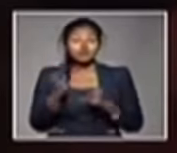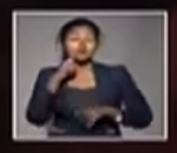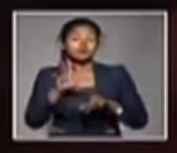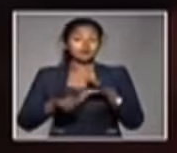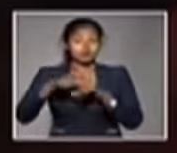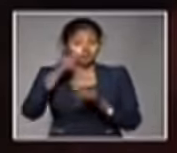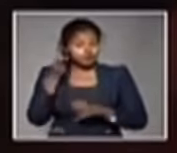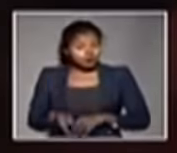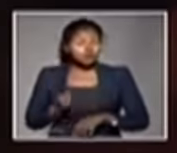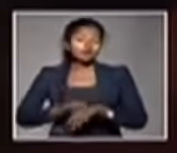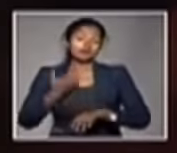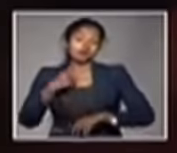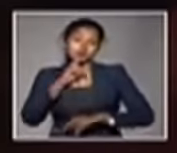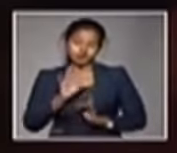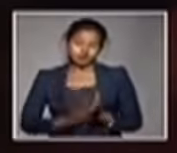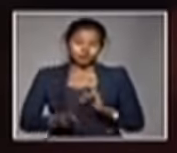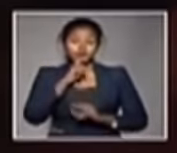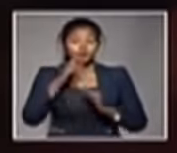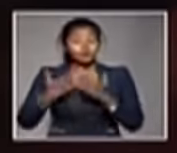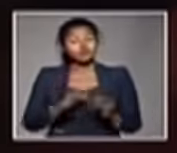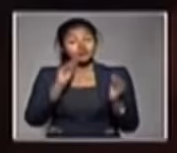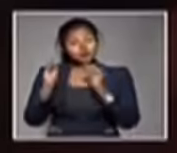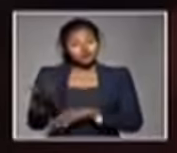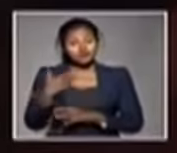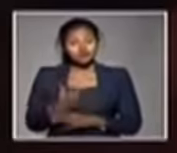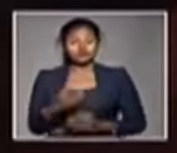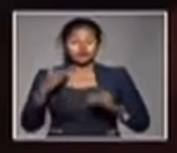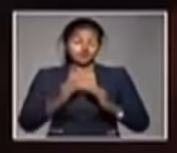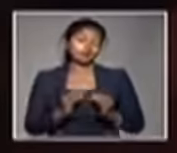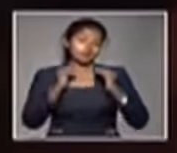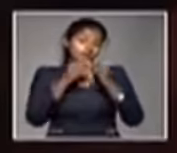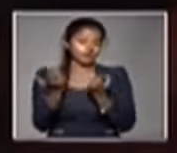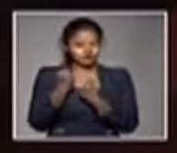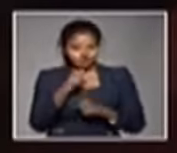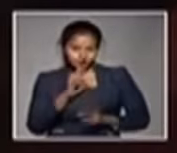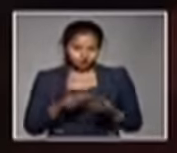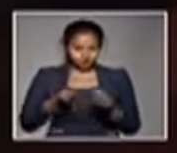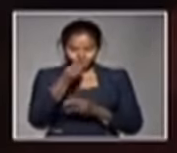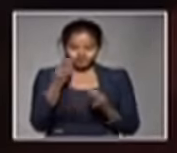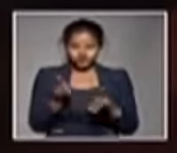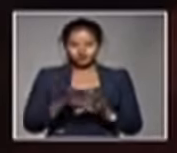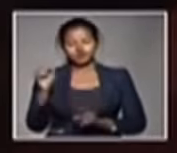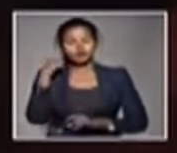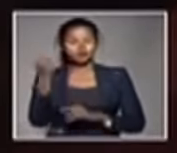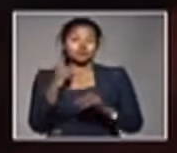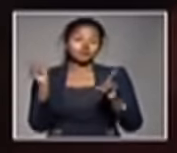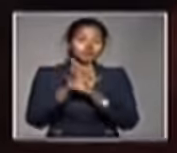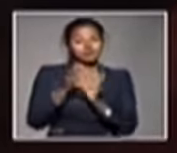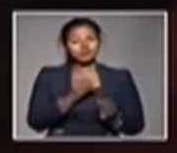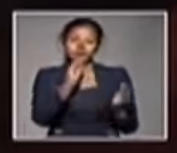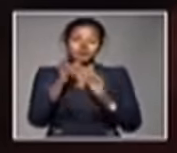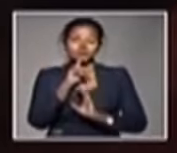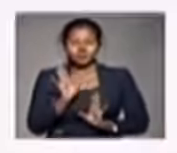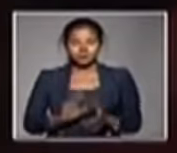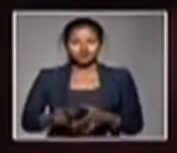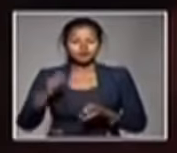be punished. The judge then asked for a promotion and he promised to get it done by meeting the president. That is the sort of independent judiciary that they